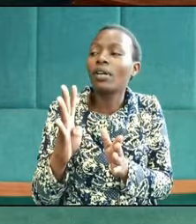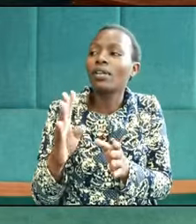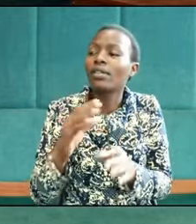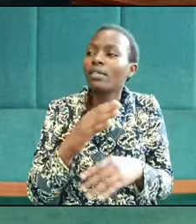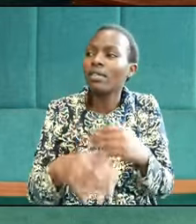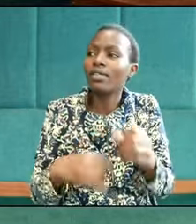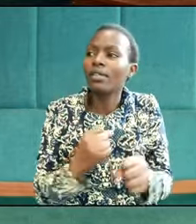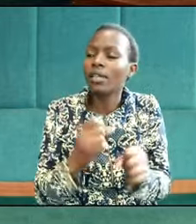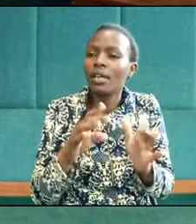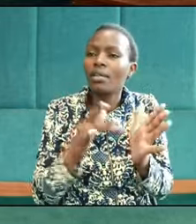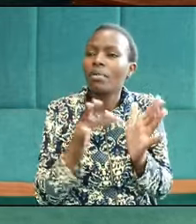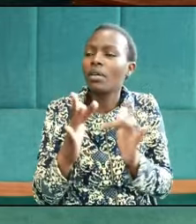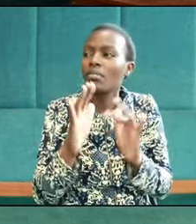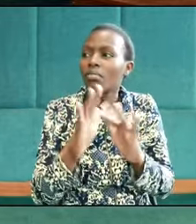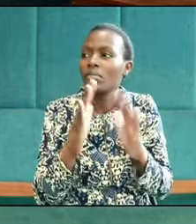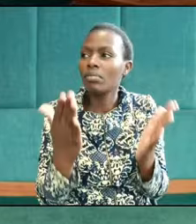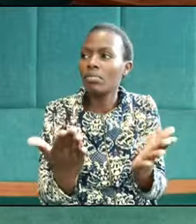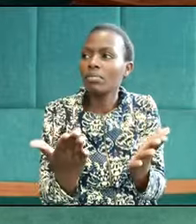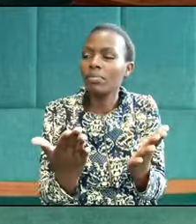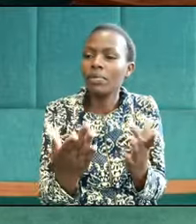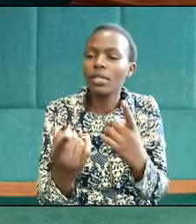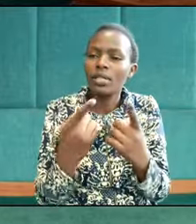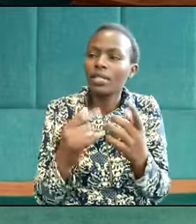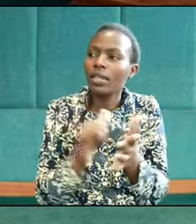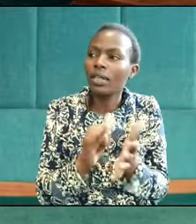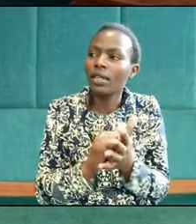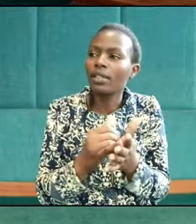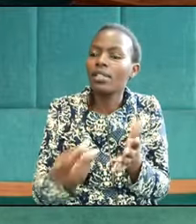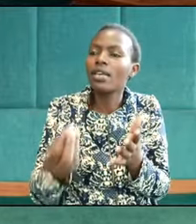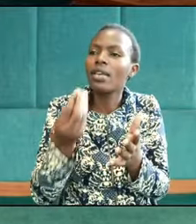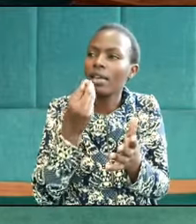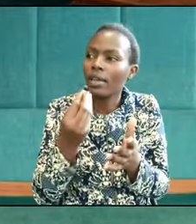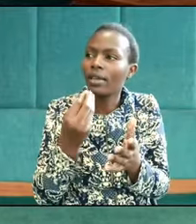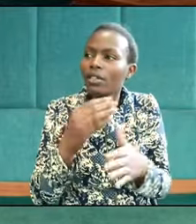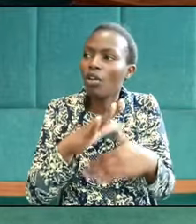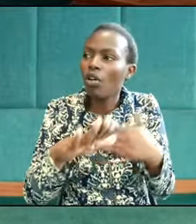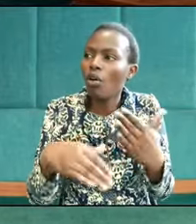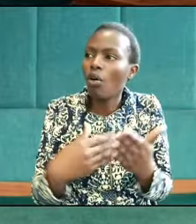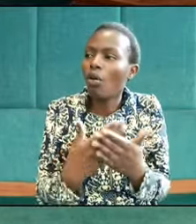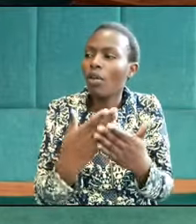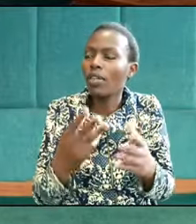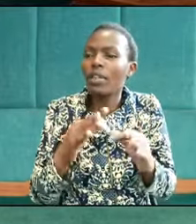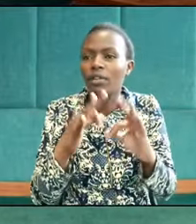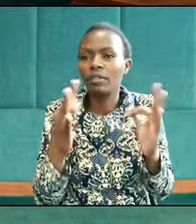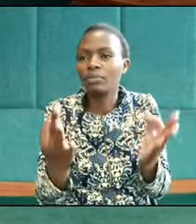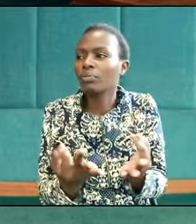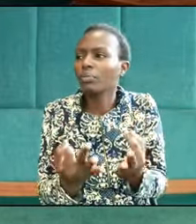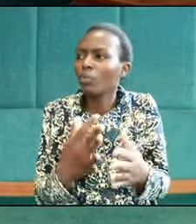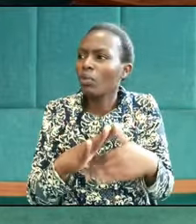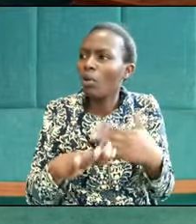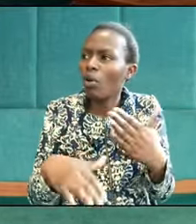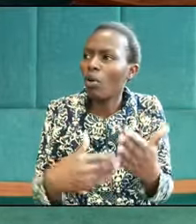And the Bible says that they were to eat with their belts on their waists,